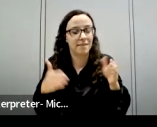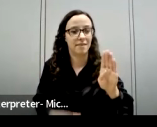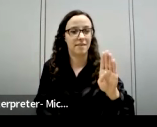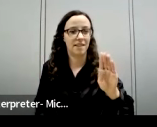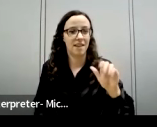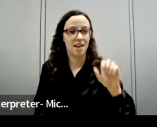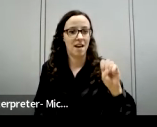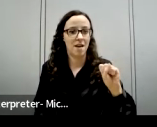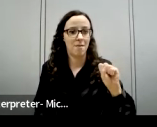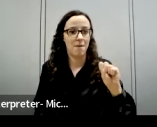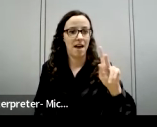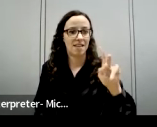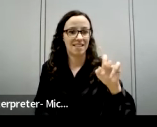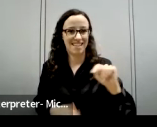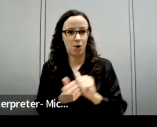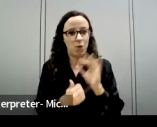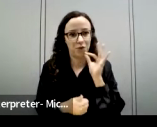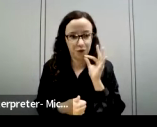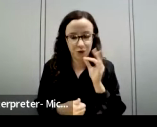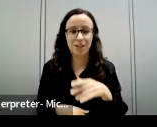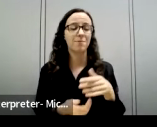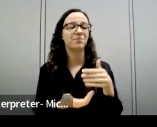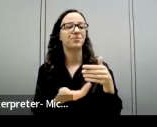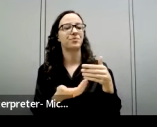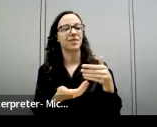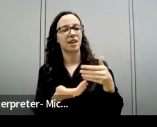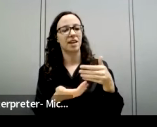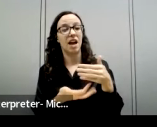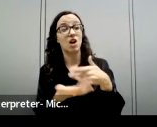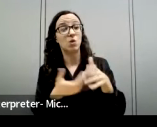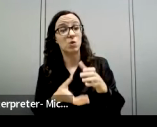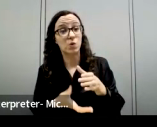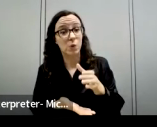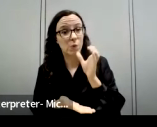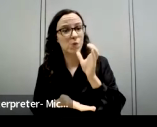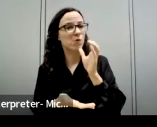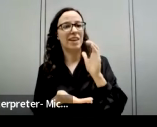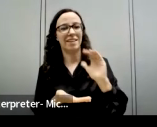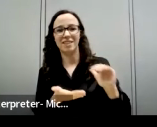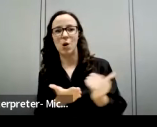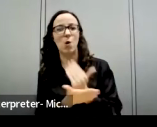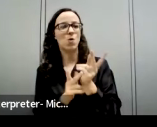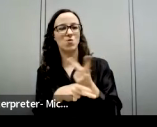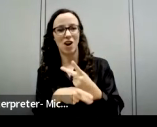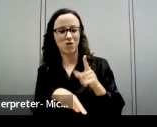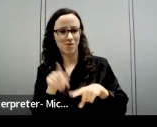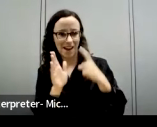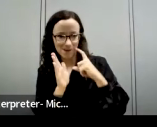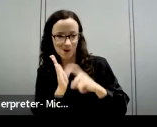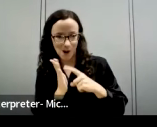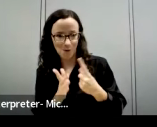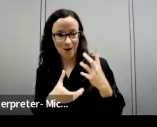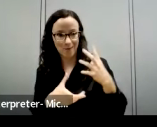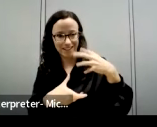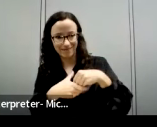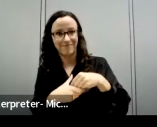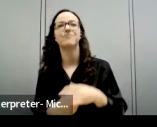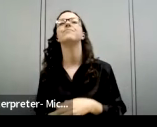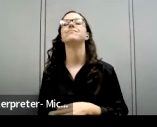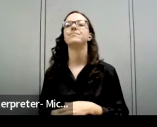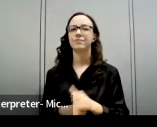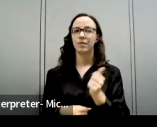can't really tell what went into it. We just treat it as a whole new product. So to recap, a few other things to consider. So when